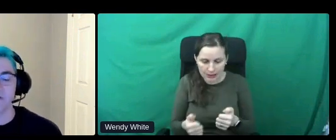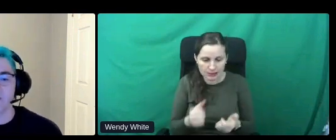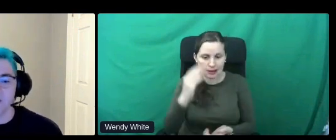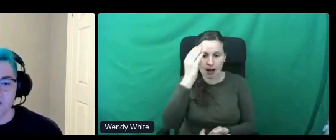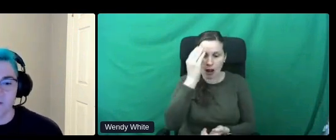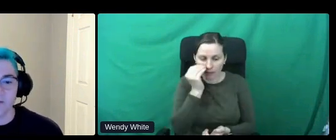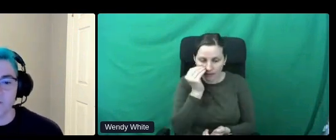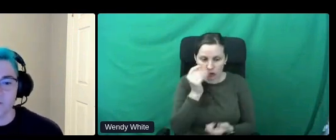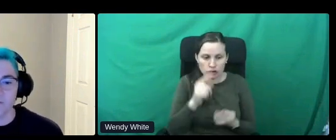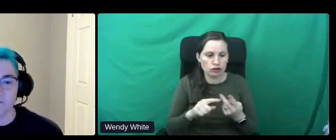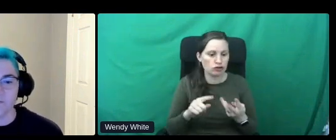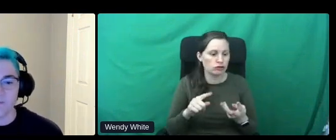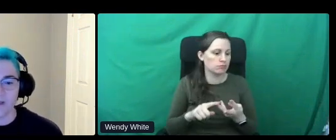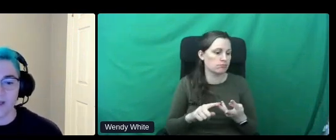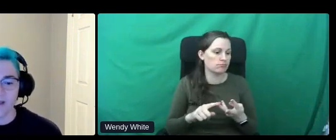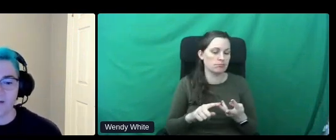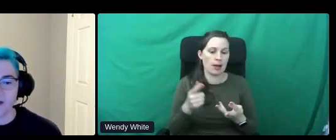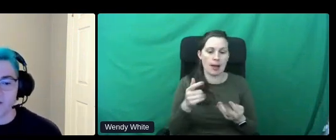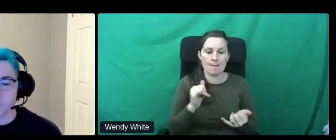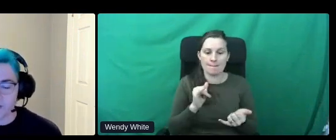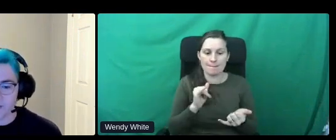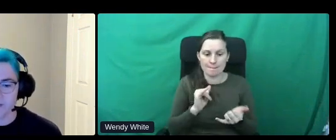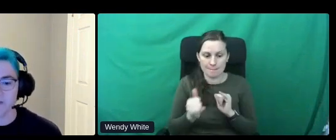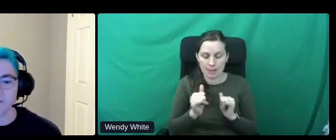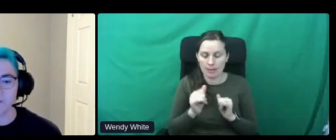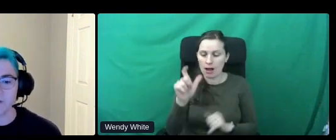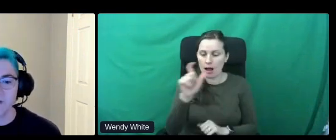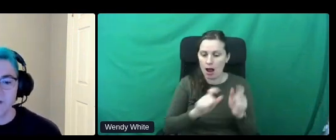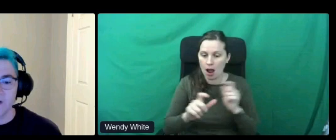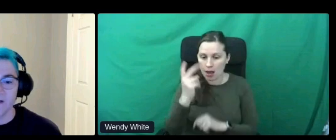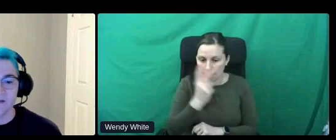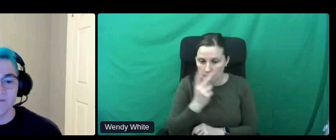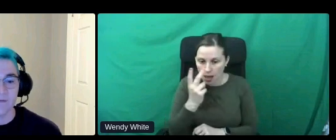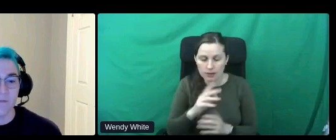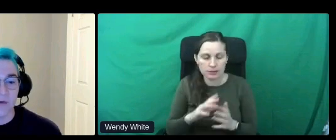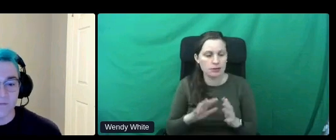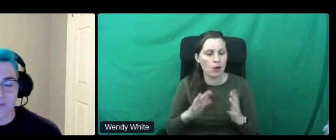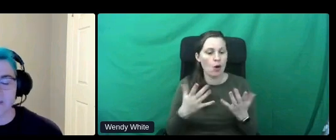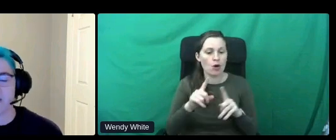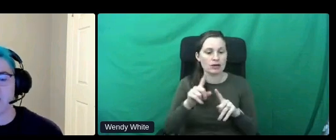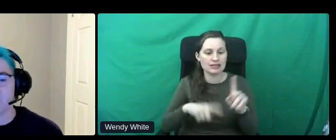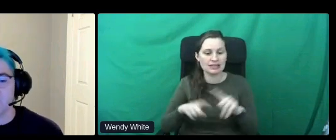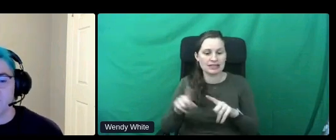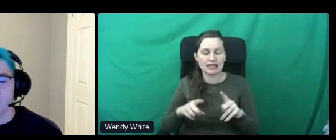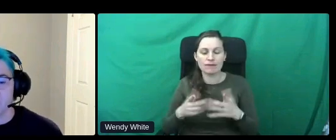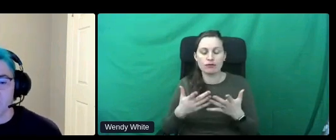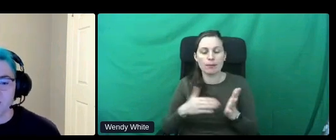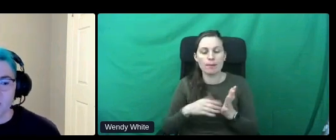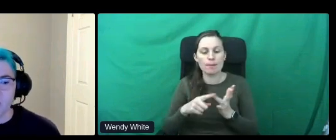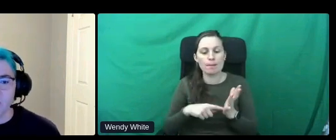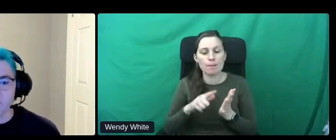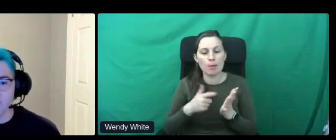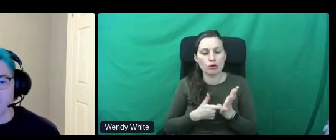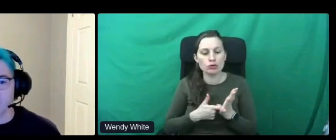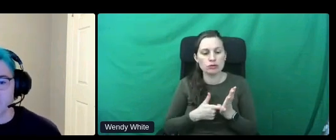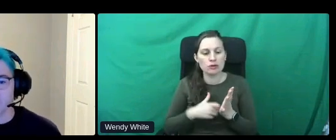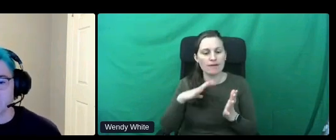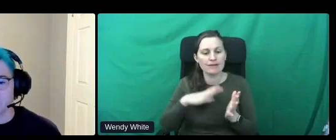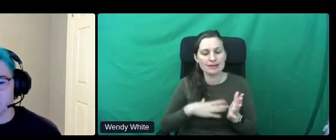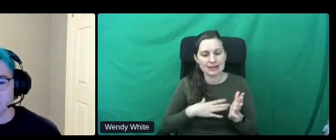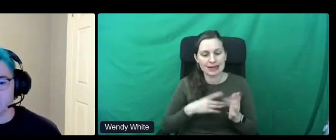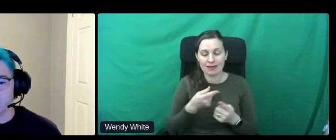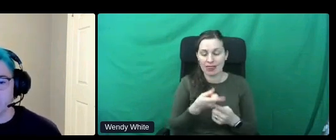vision, who maybe had color blindness or different motor fatigue, they all gave